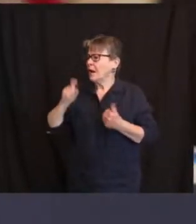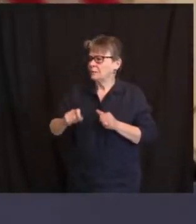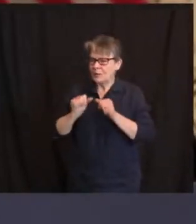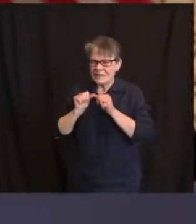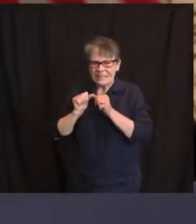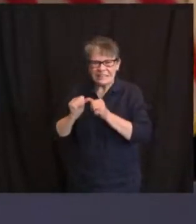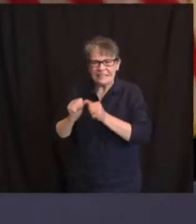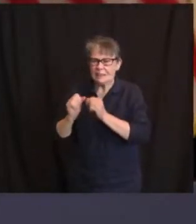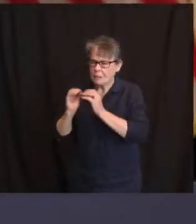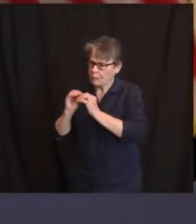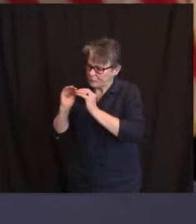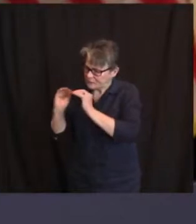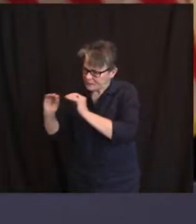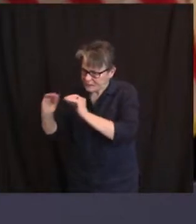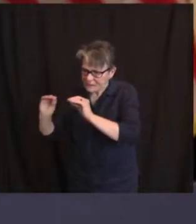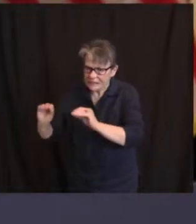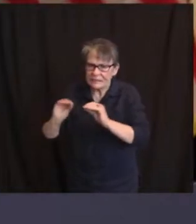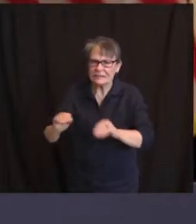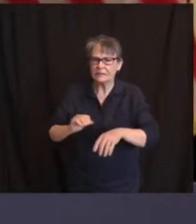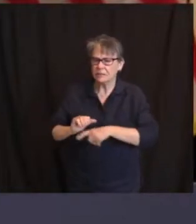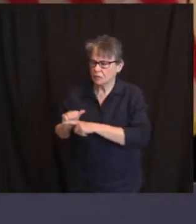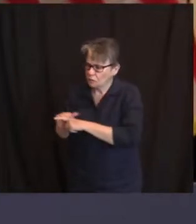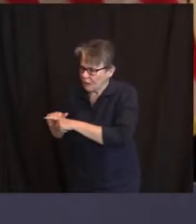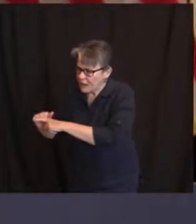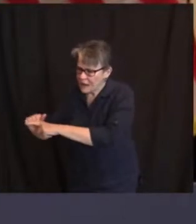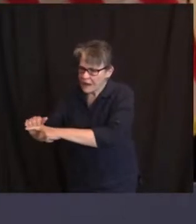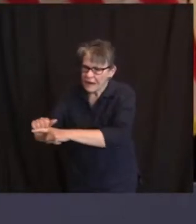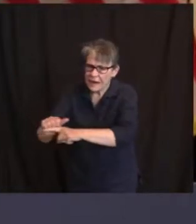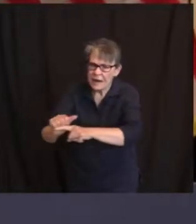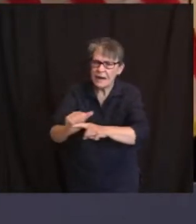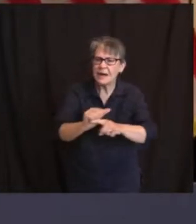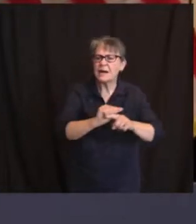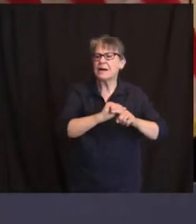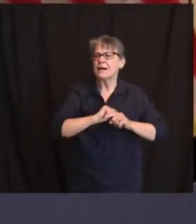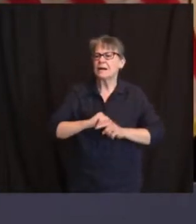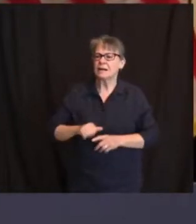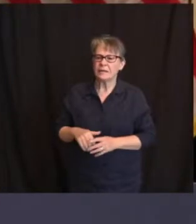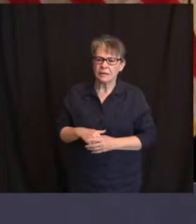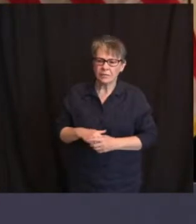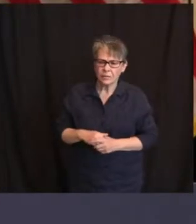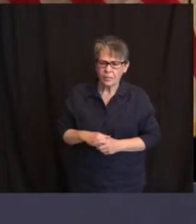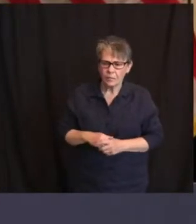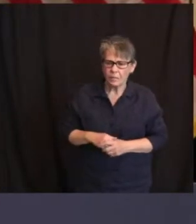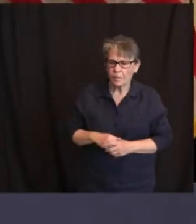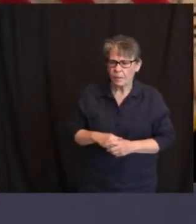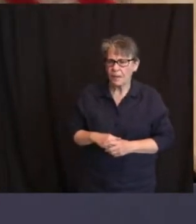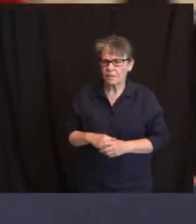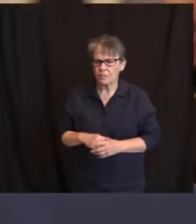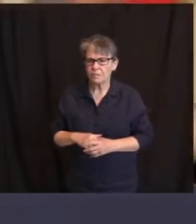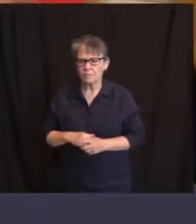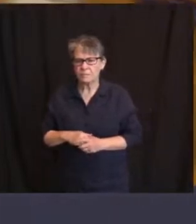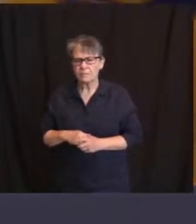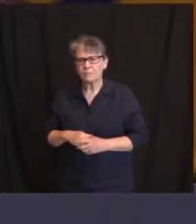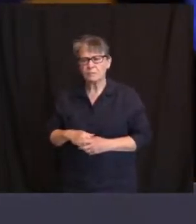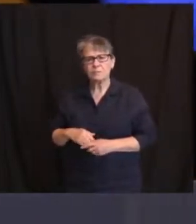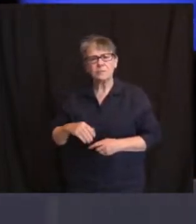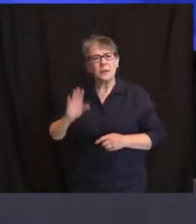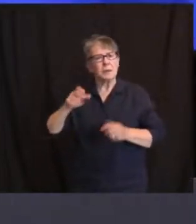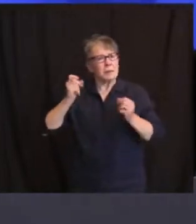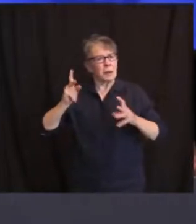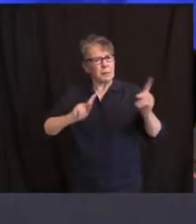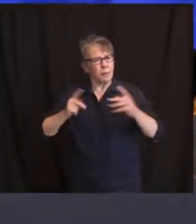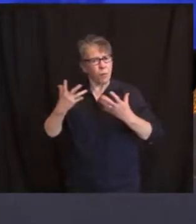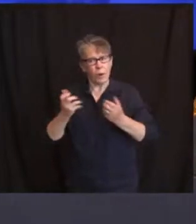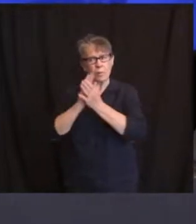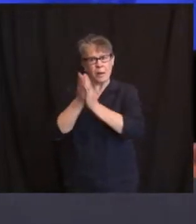that this has impacted the pipeline of folks who are raising their hands saying they want to be a first responder? That had happened nationally